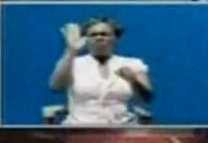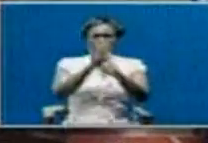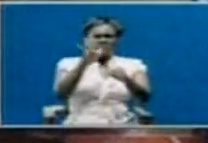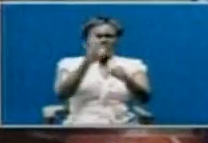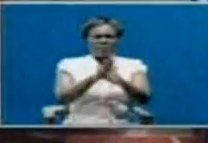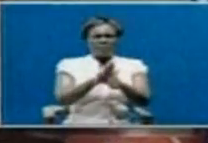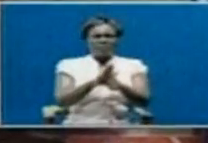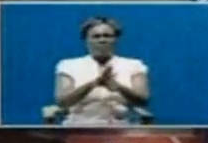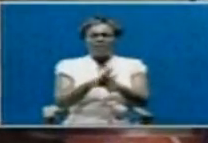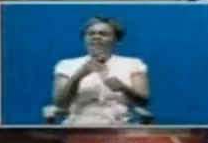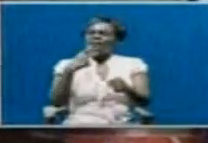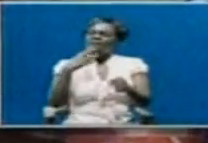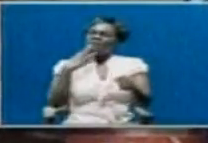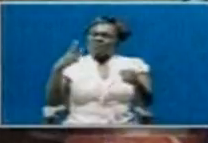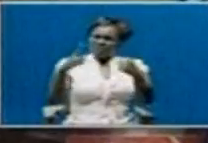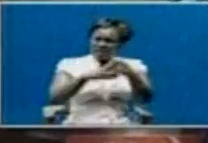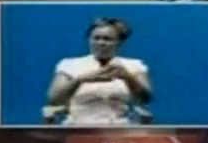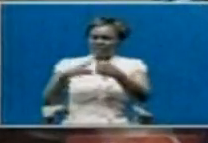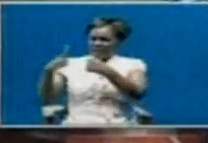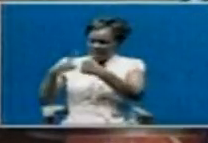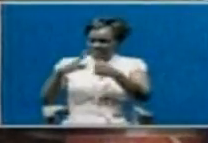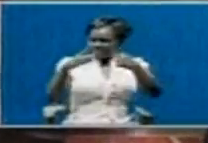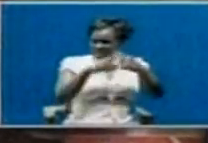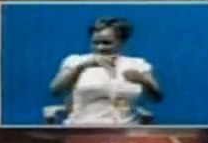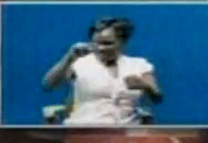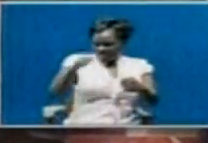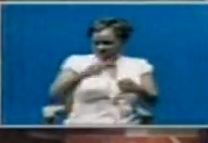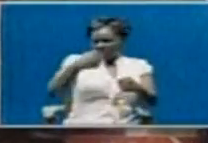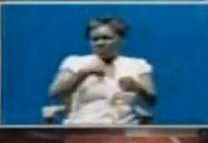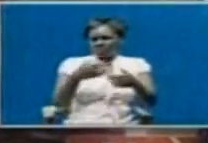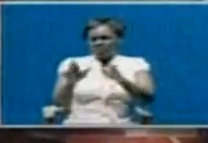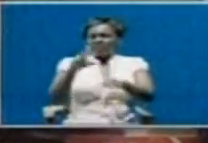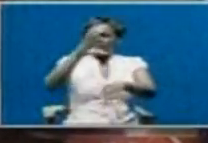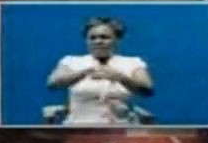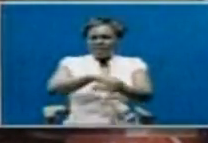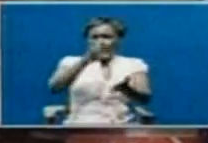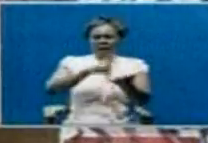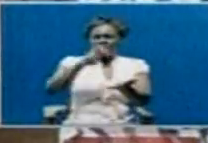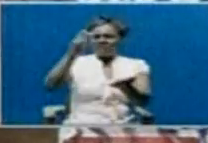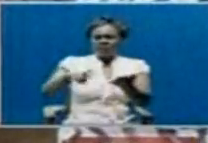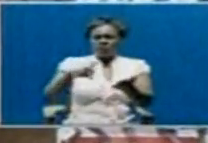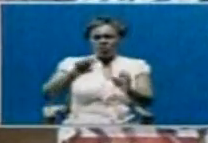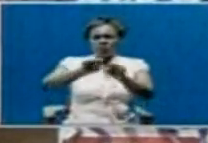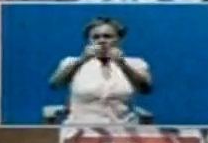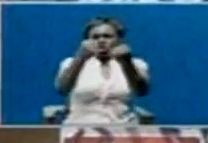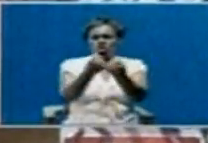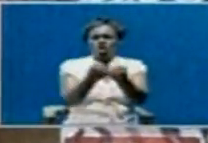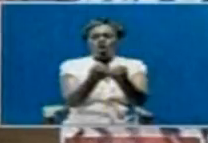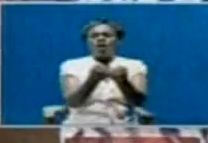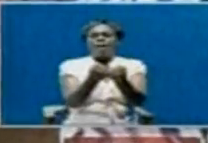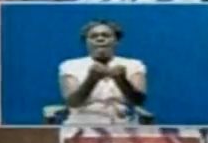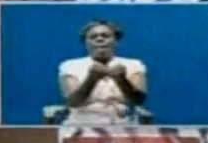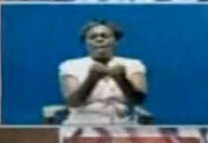There's 999,000 others who are not going to get this chance. People should take advantage of social media. Yeah? Yeah. There are a lot